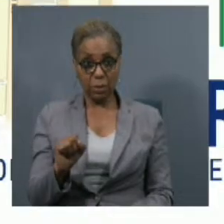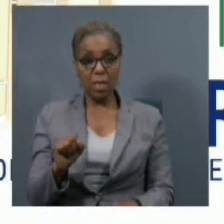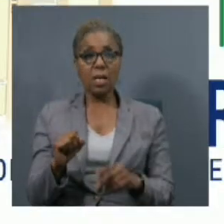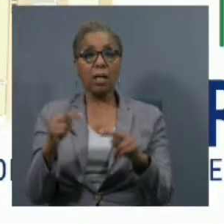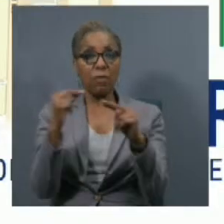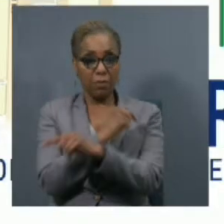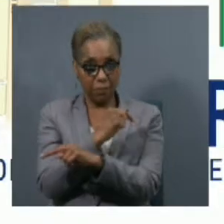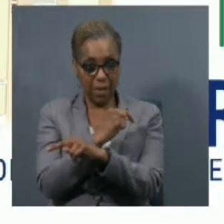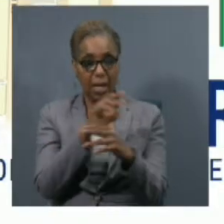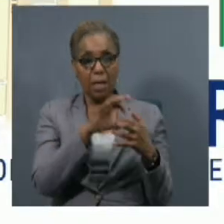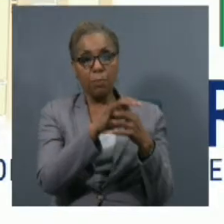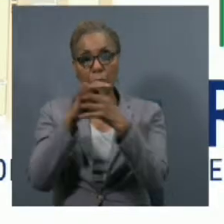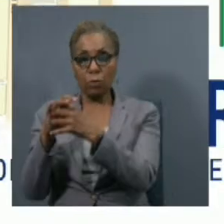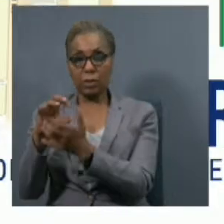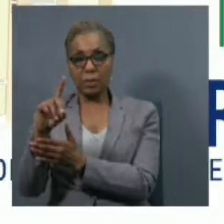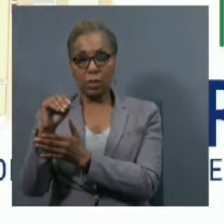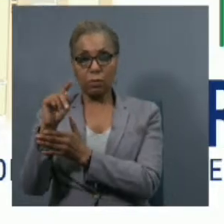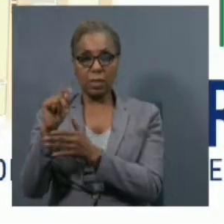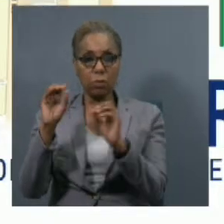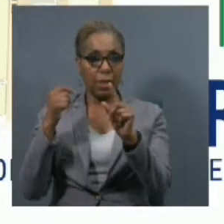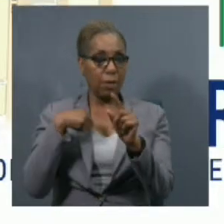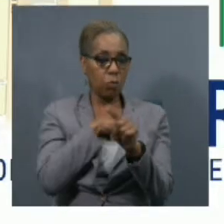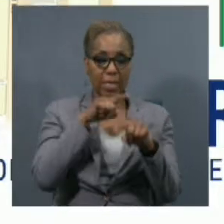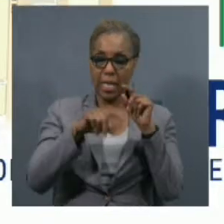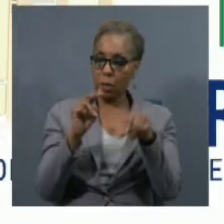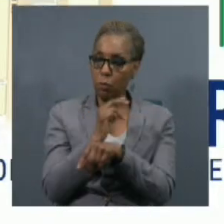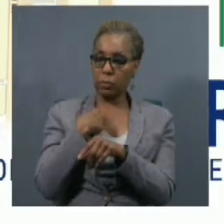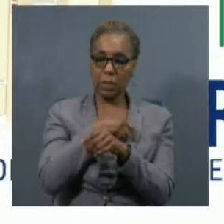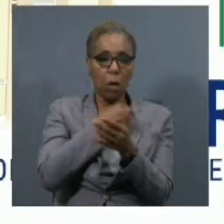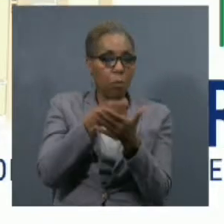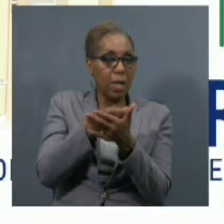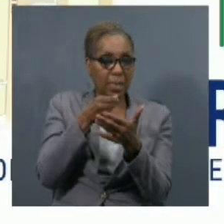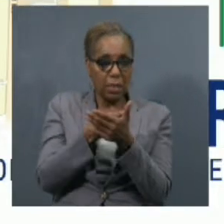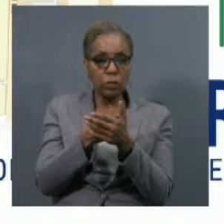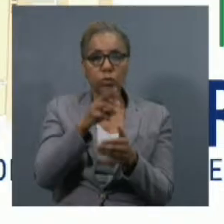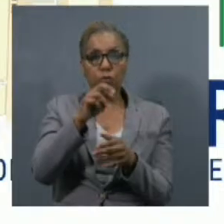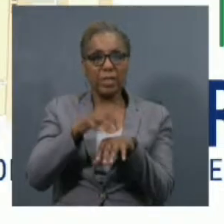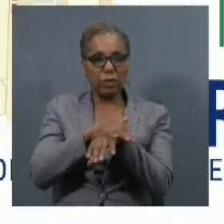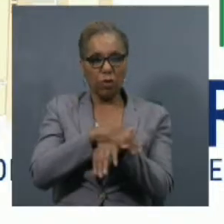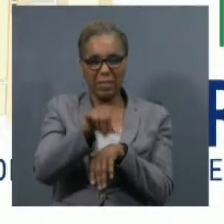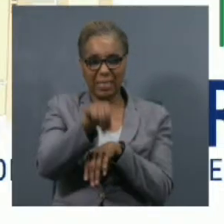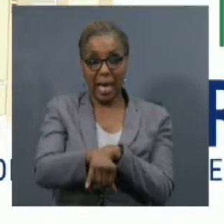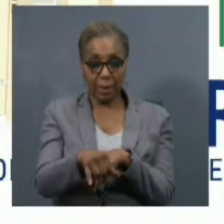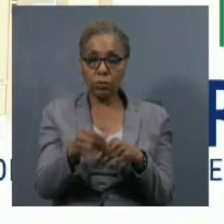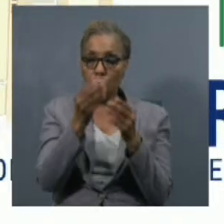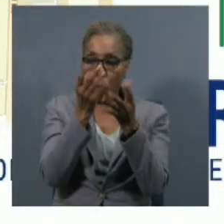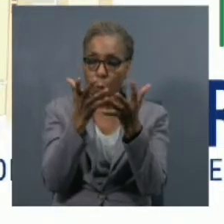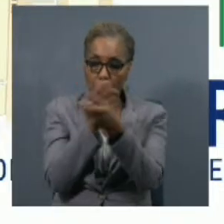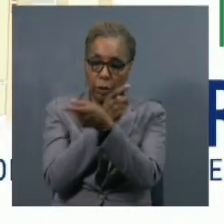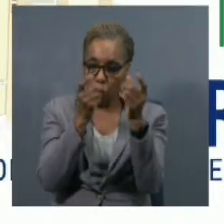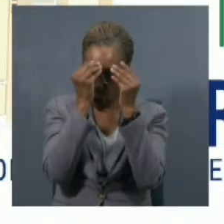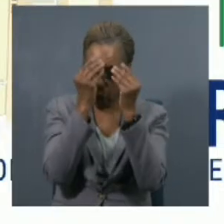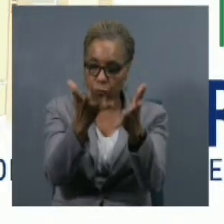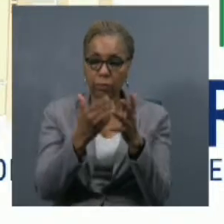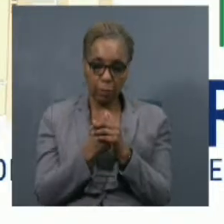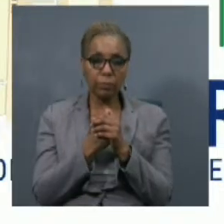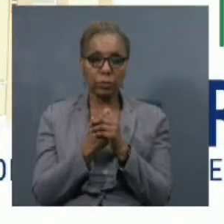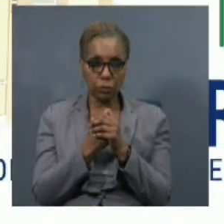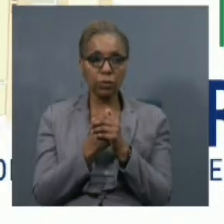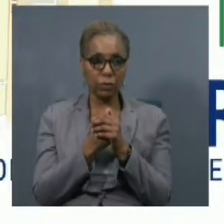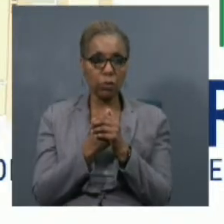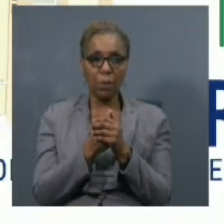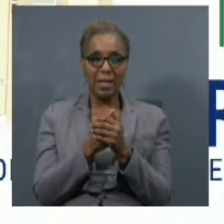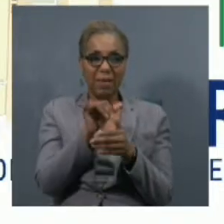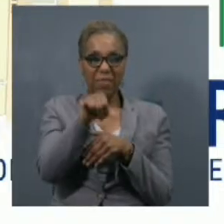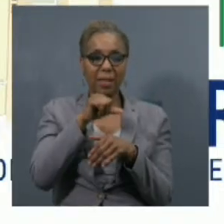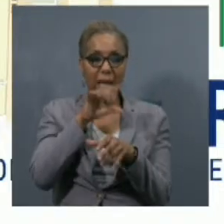the DOT, so we will not be able to use our monies to resurface those. So just wanted everybody to be aware of that. So that's not